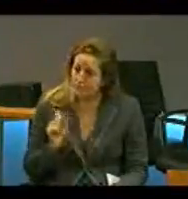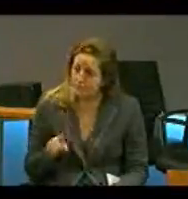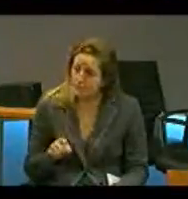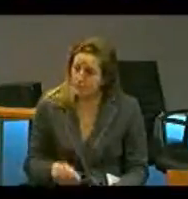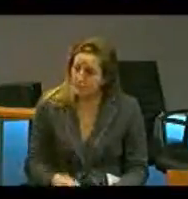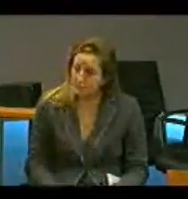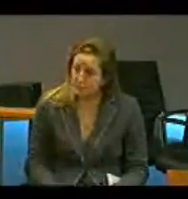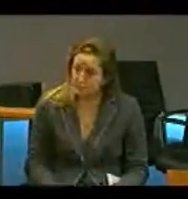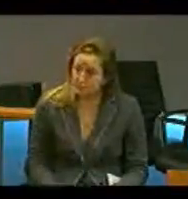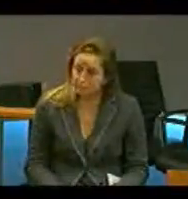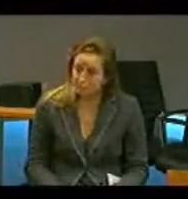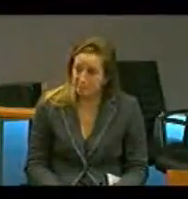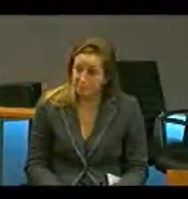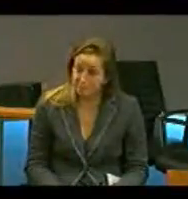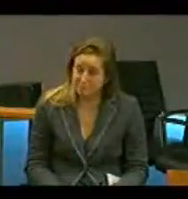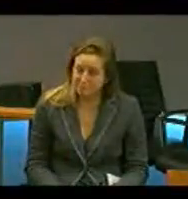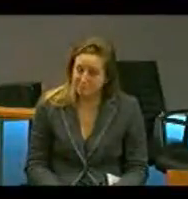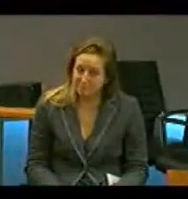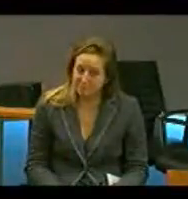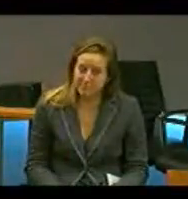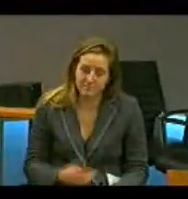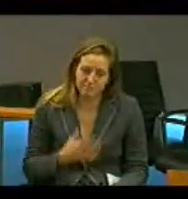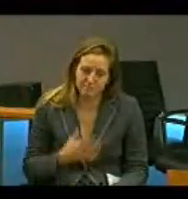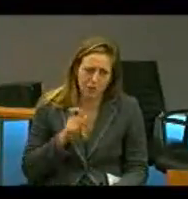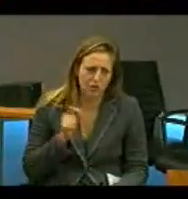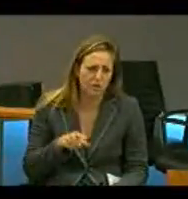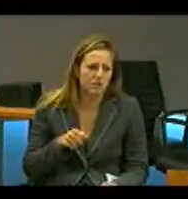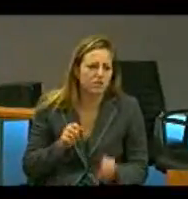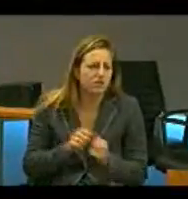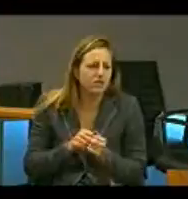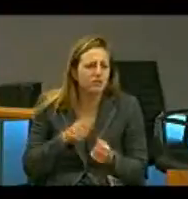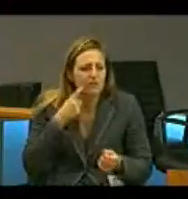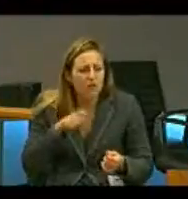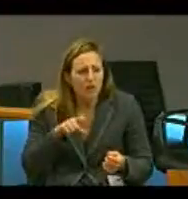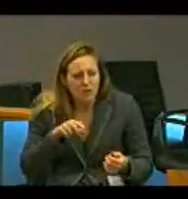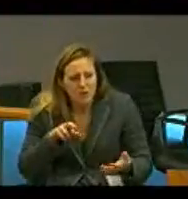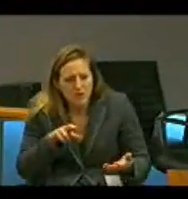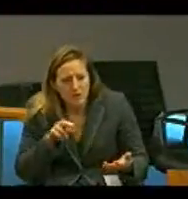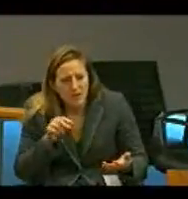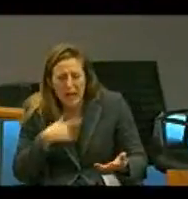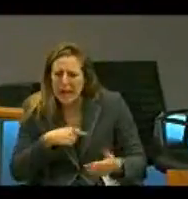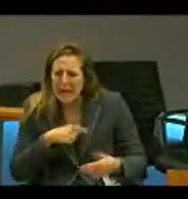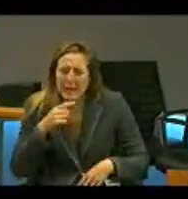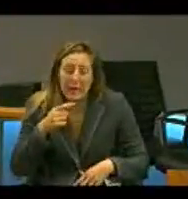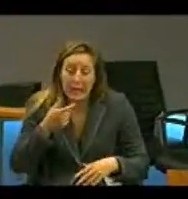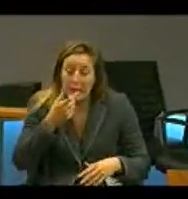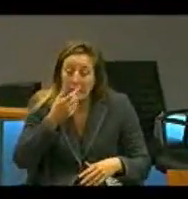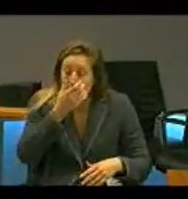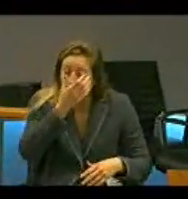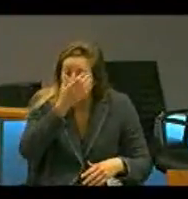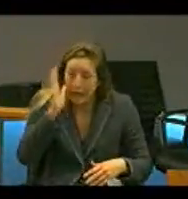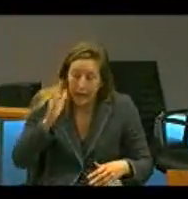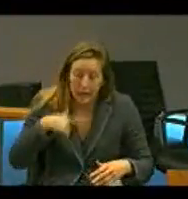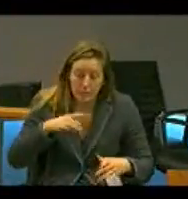quick. Mrs. Rahav Gaba? God, I'm terrible. I